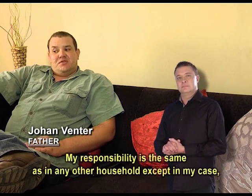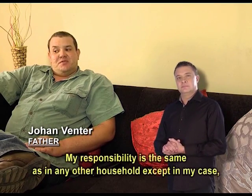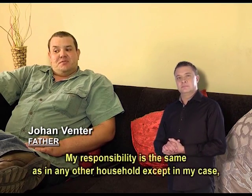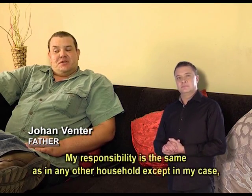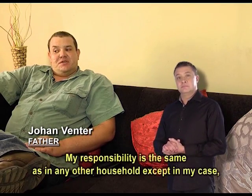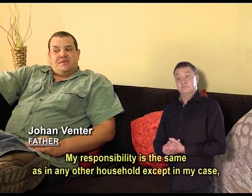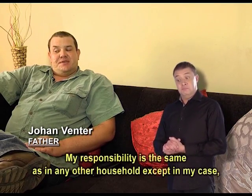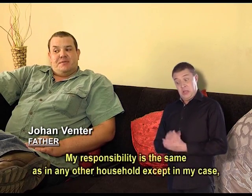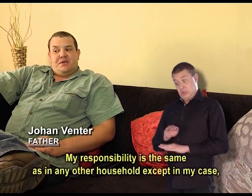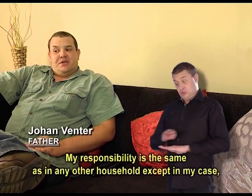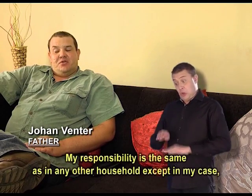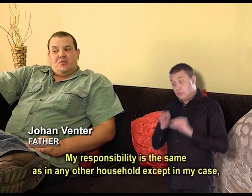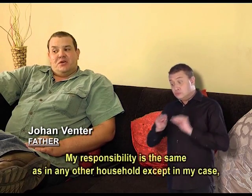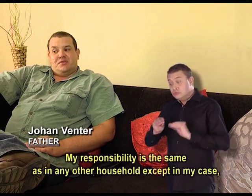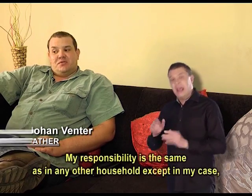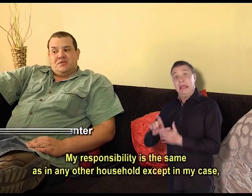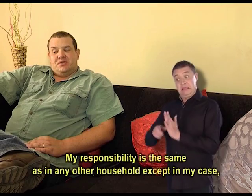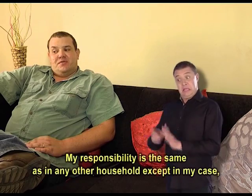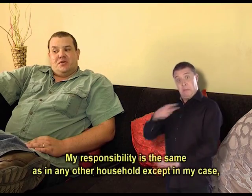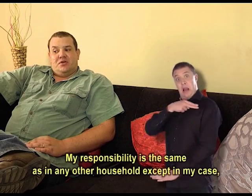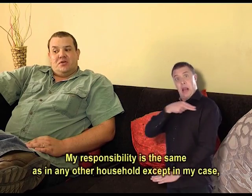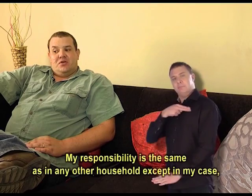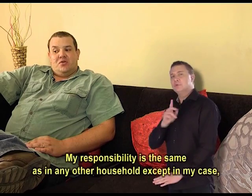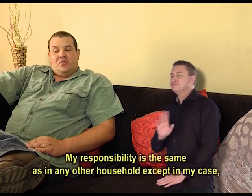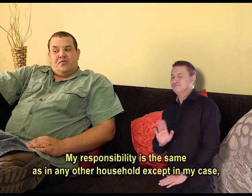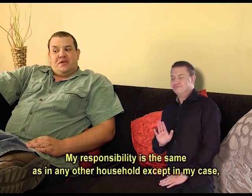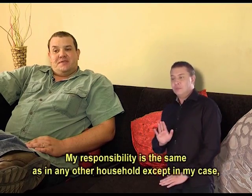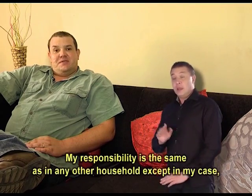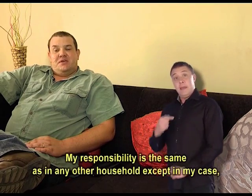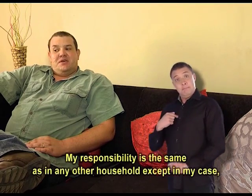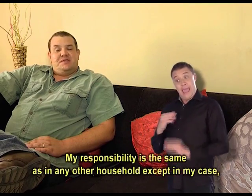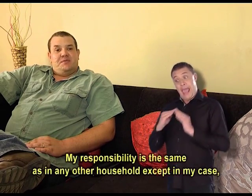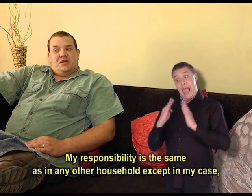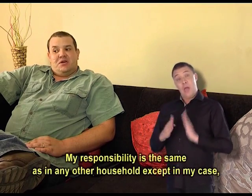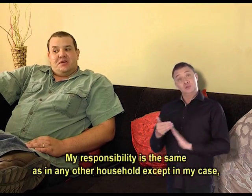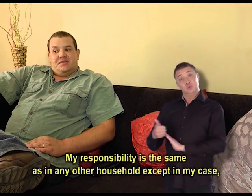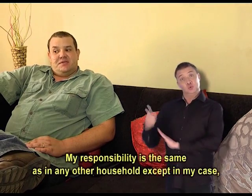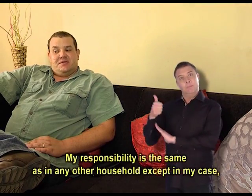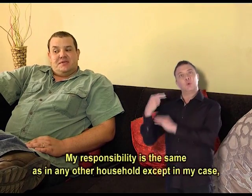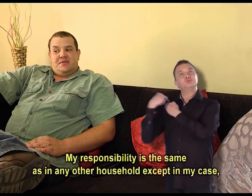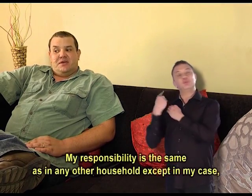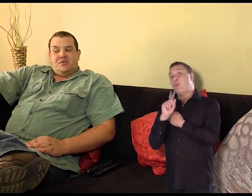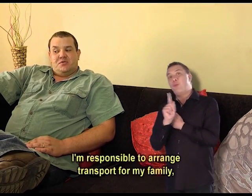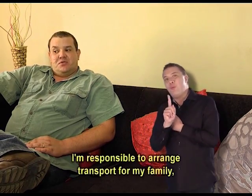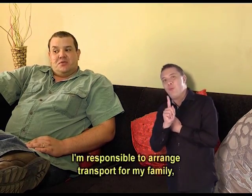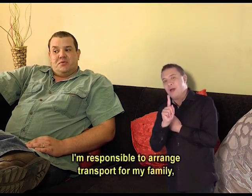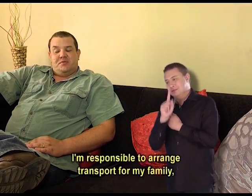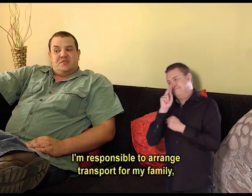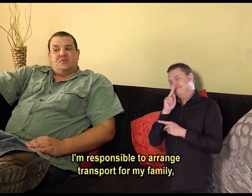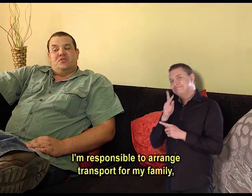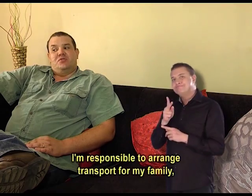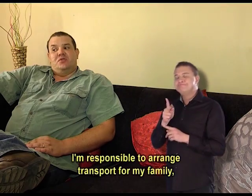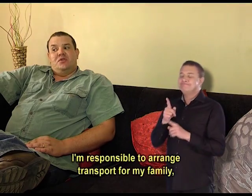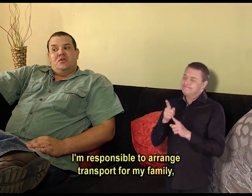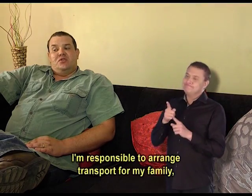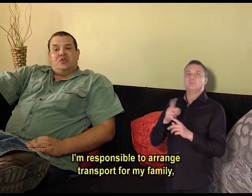So the responsibility is the same that any normal household in South Africa will face, except in our case is as the head of the household, I'm